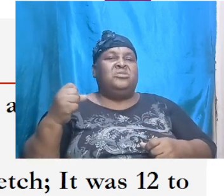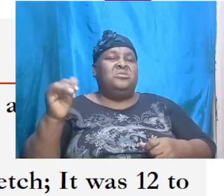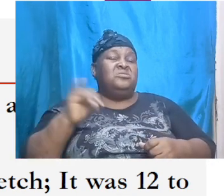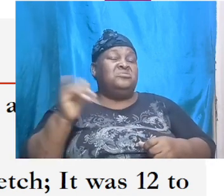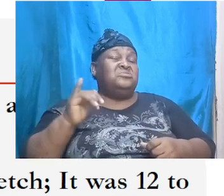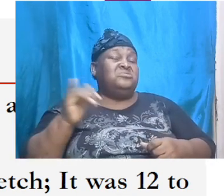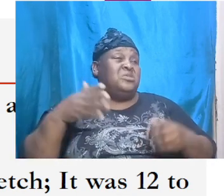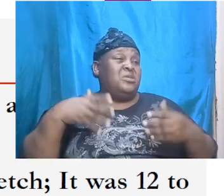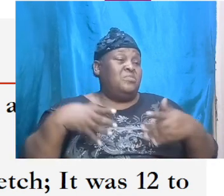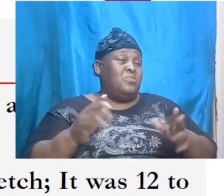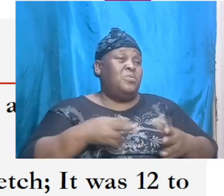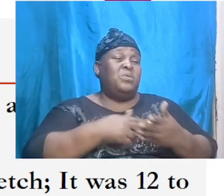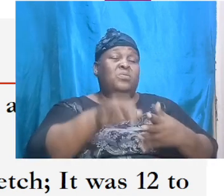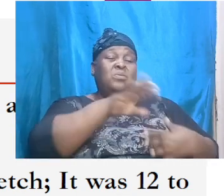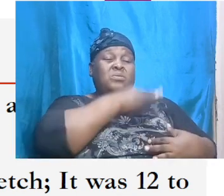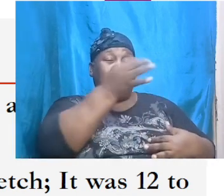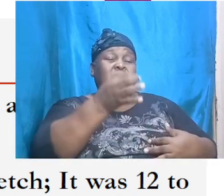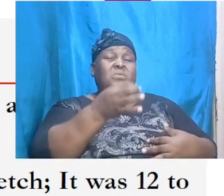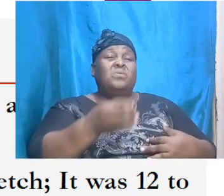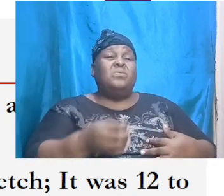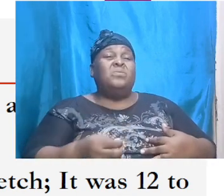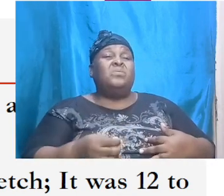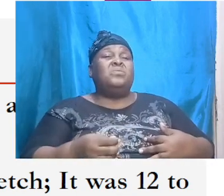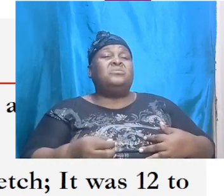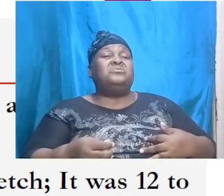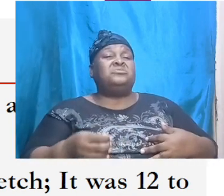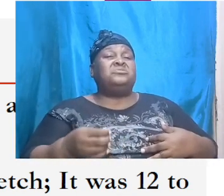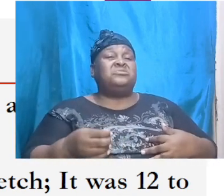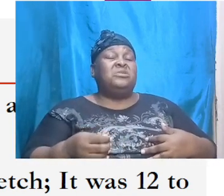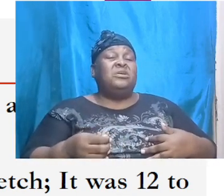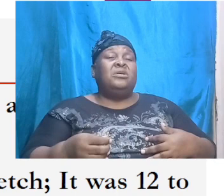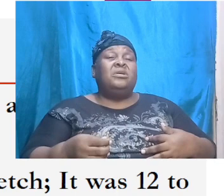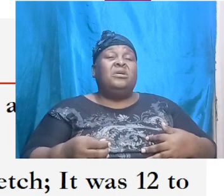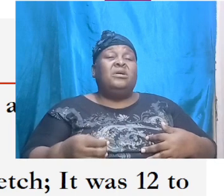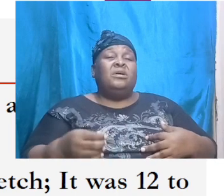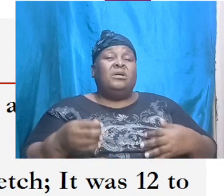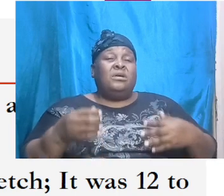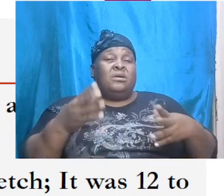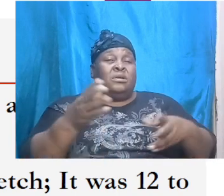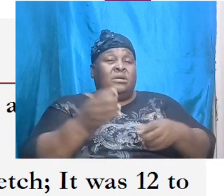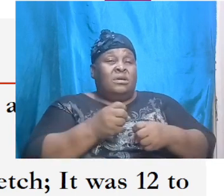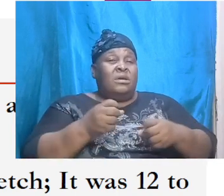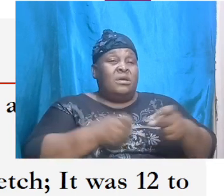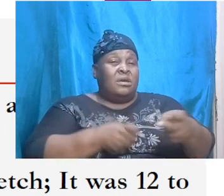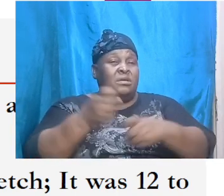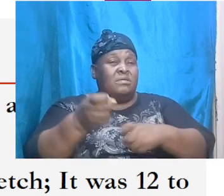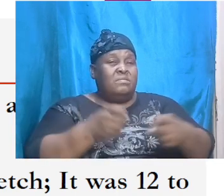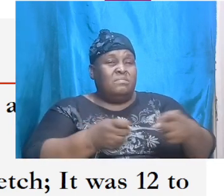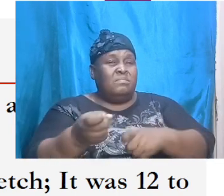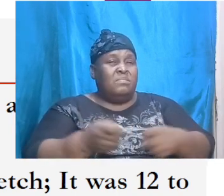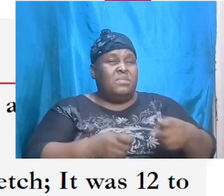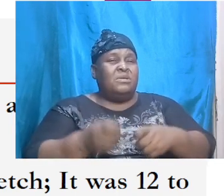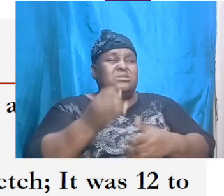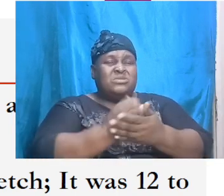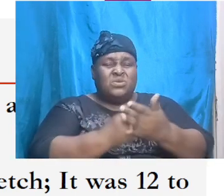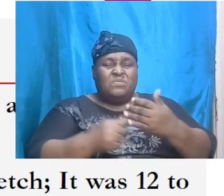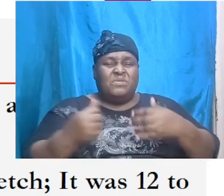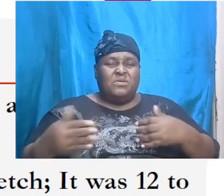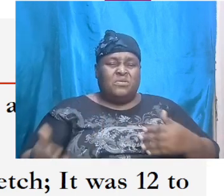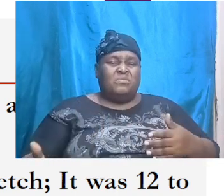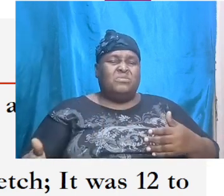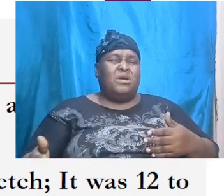raises a standard, amen, there is some heat taking place because there's a foreign object coming towards the body. And we